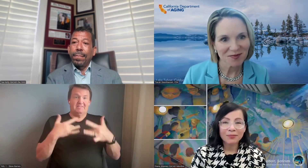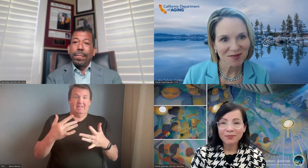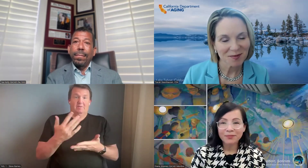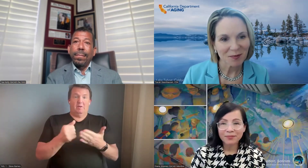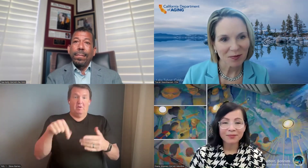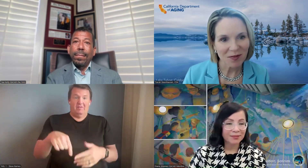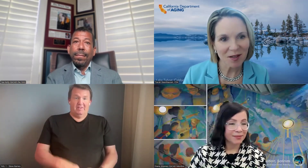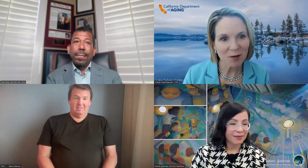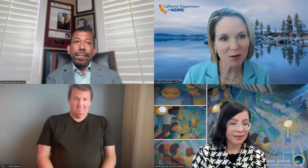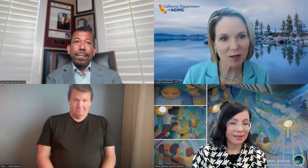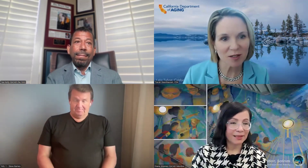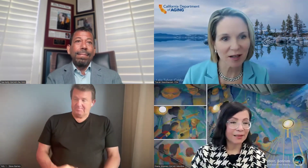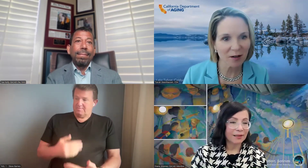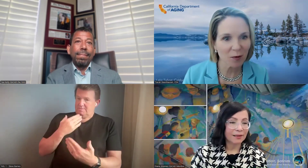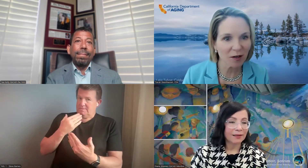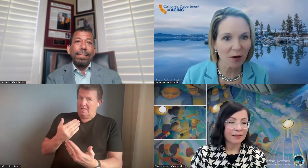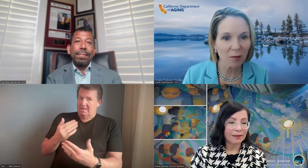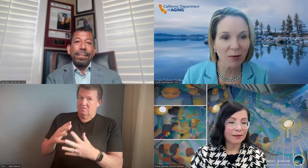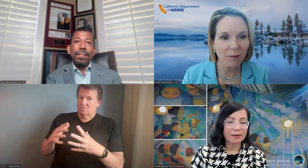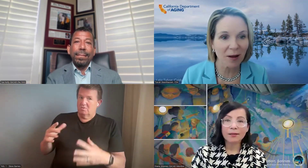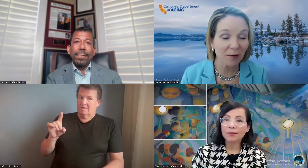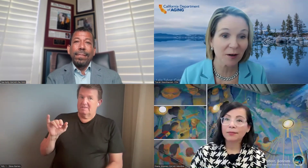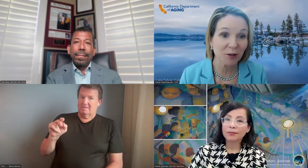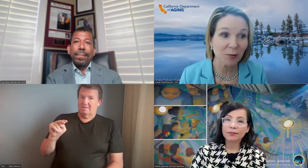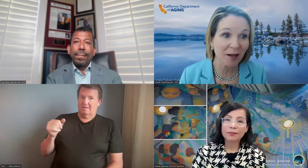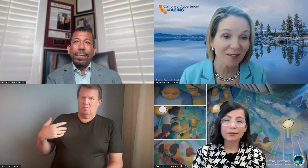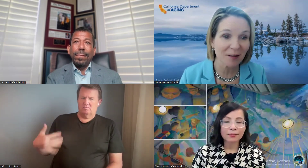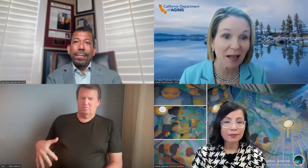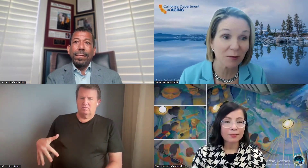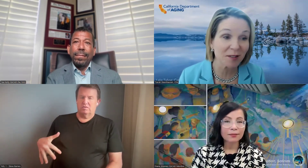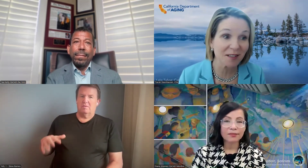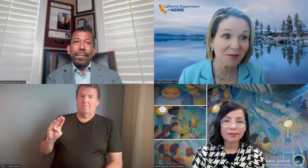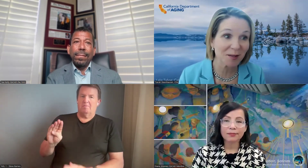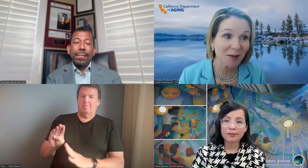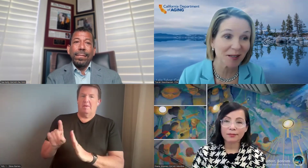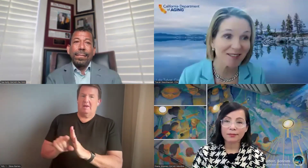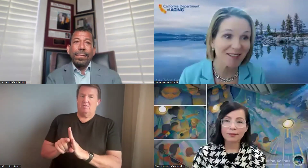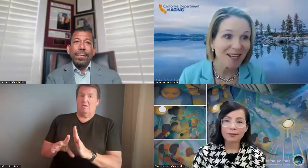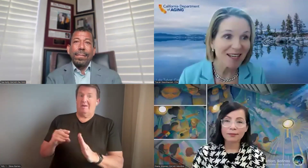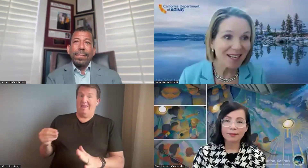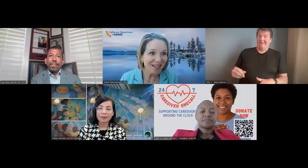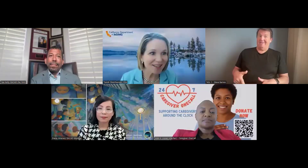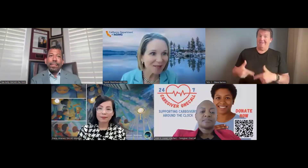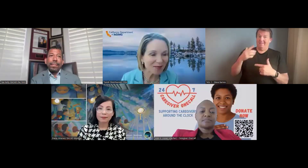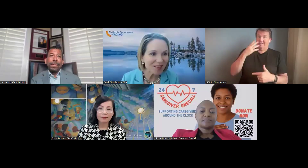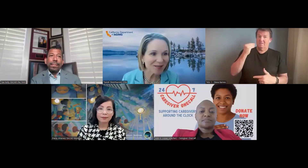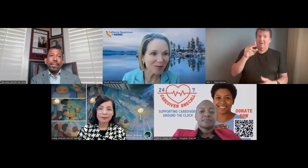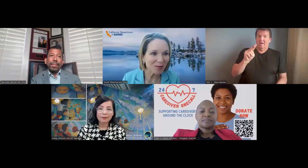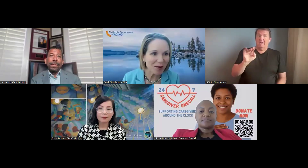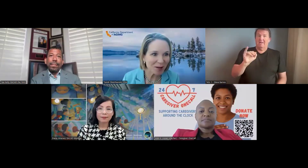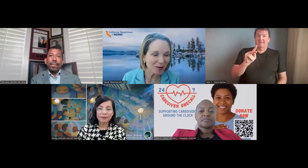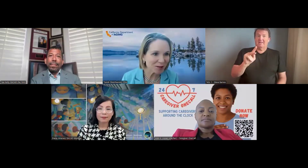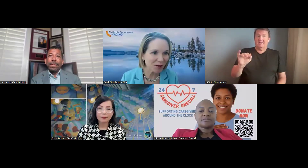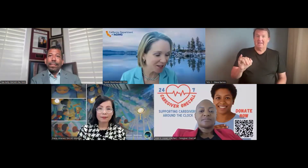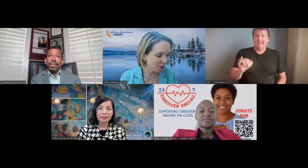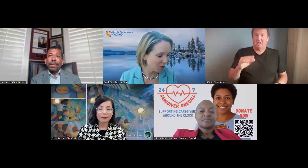you. Thank you so much, Diana, and what an incredible background you bring, as well as lived experience. Nikki,